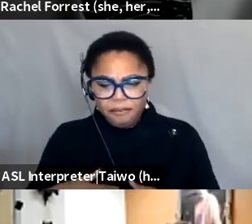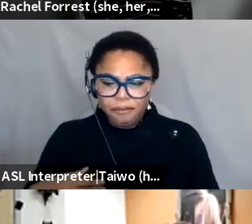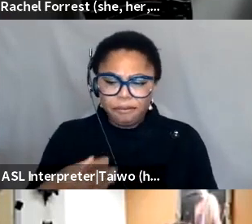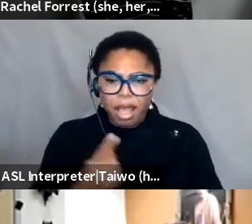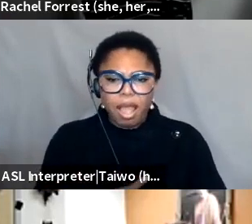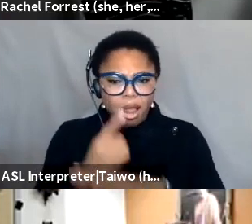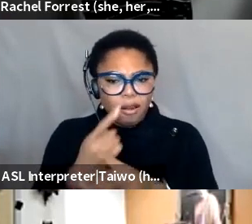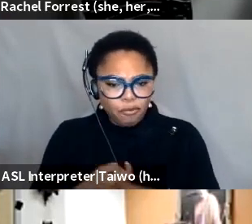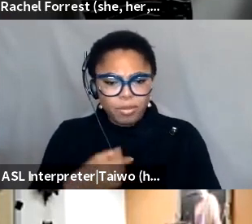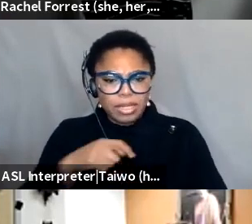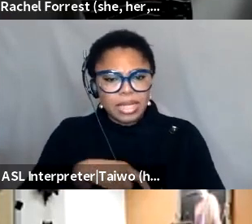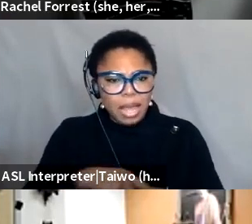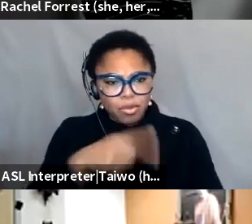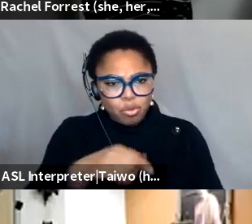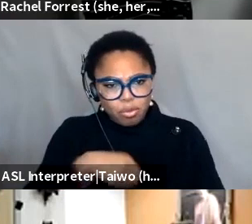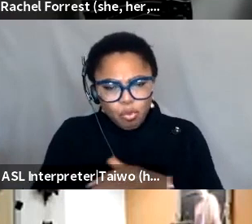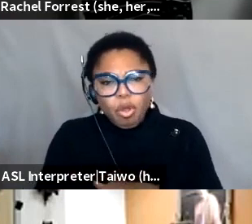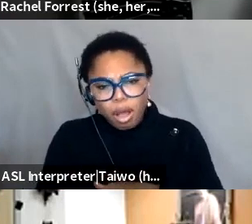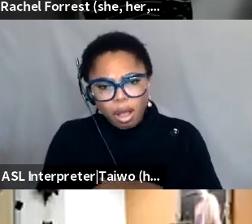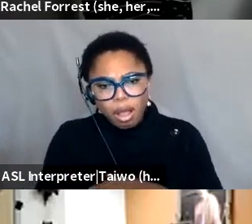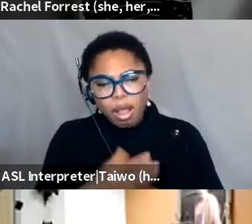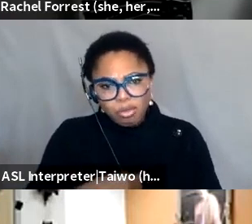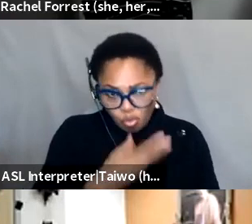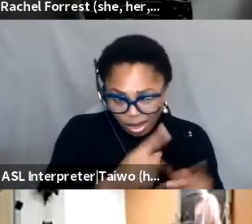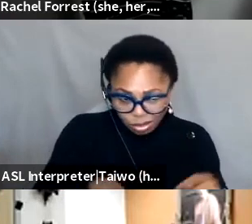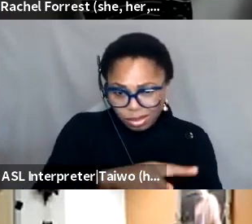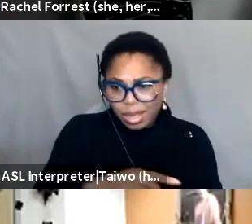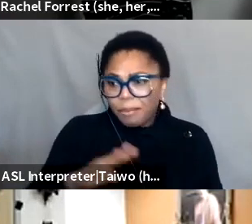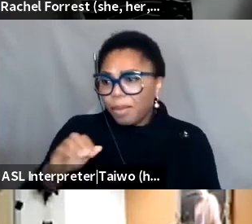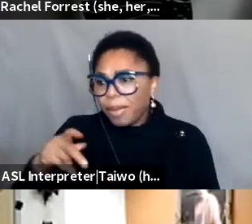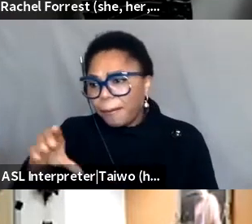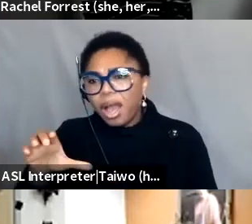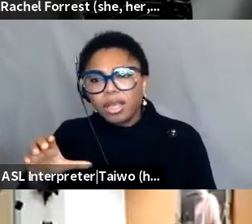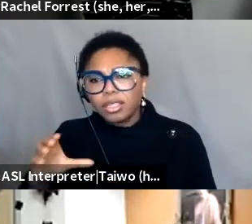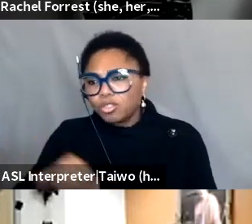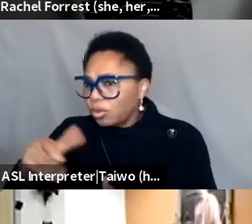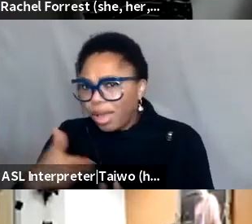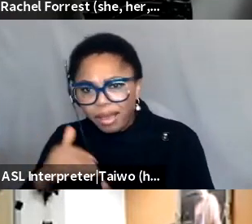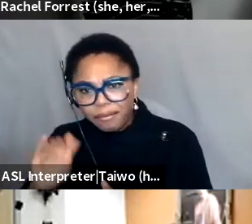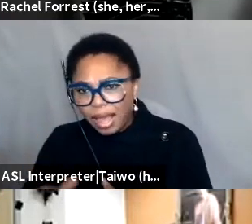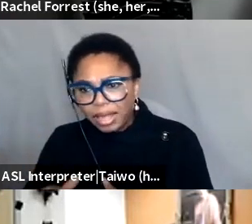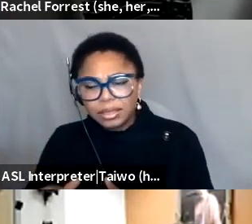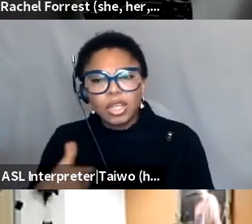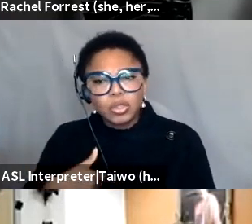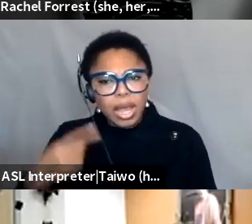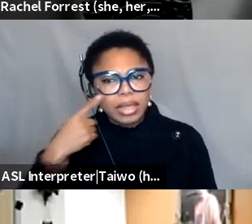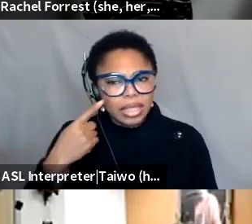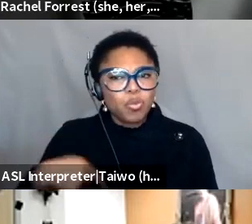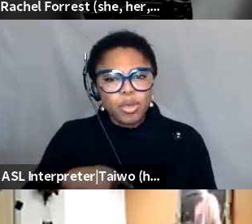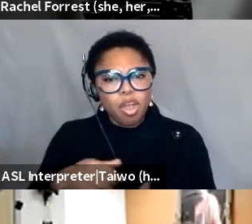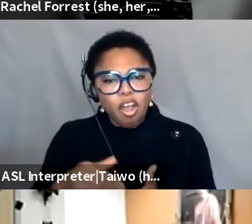of your birth that our BIPOC students don't have. And I do think that we're